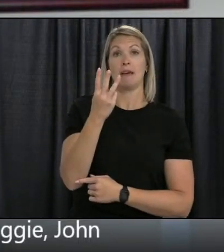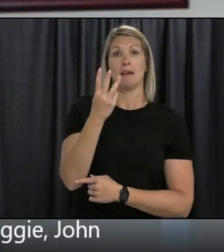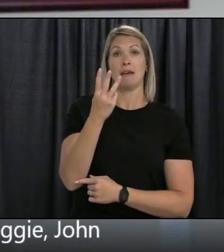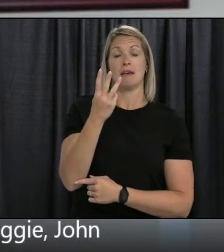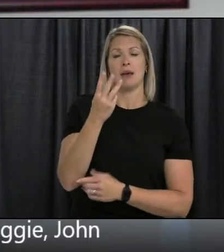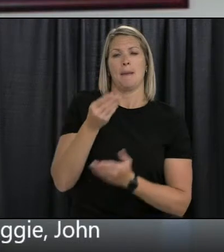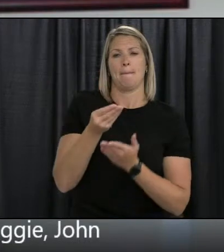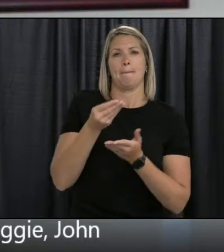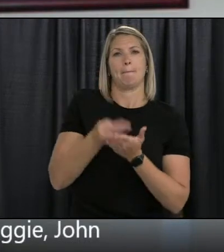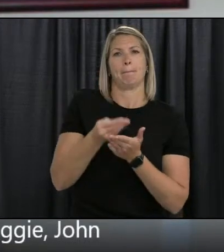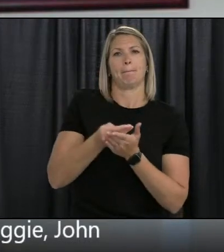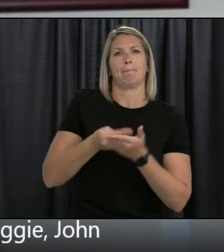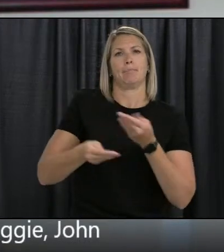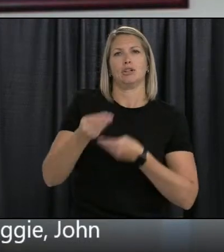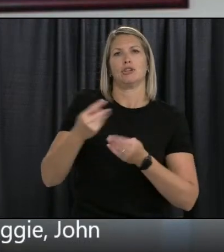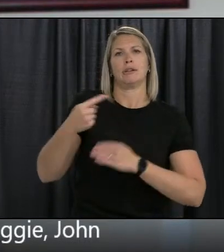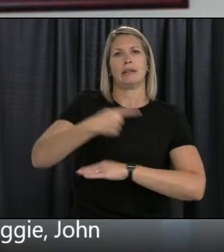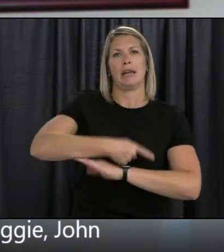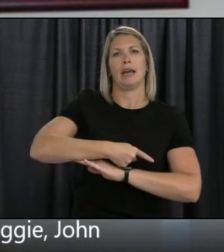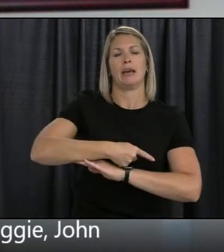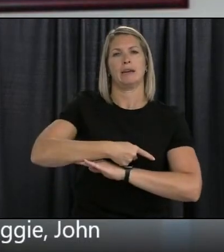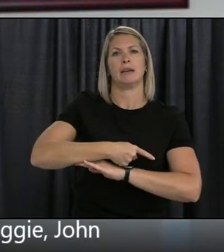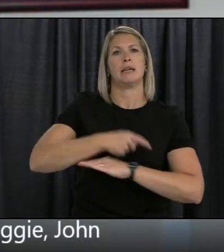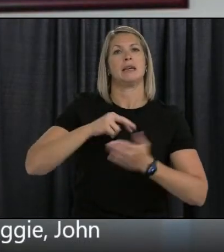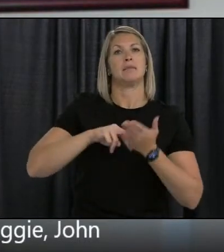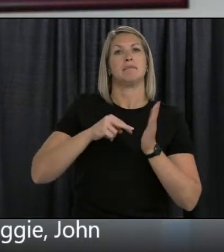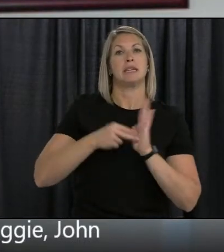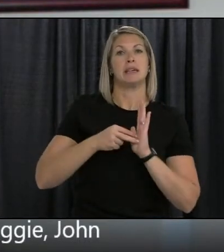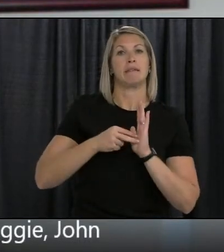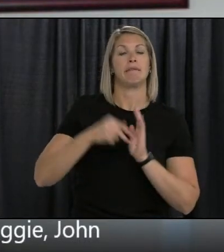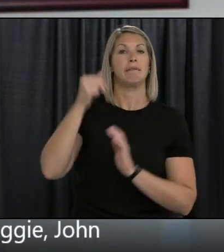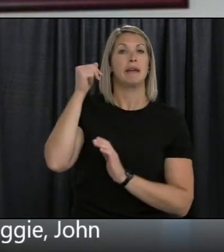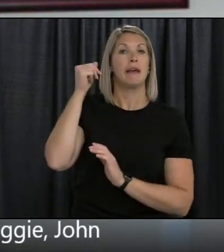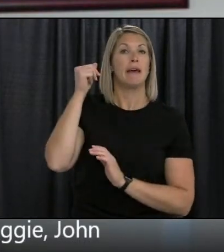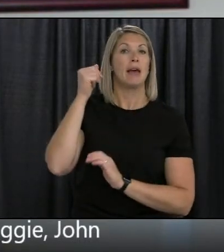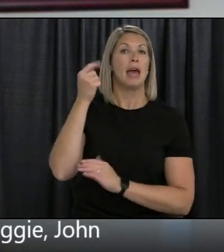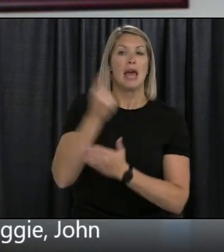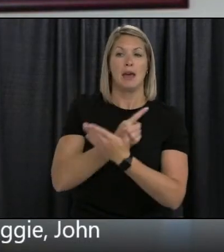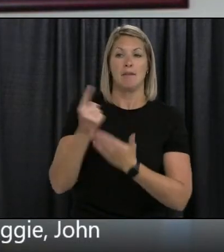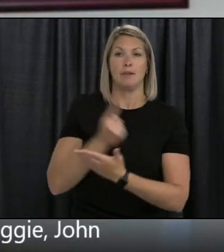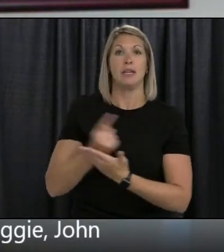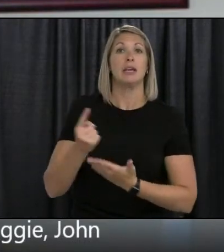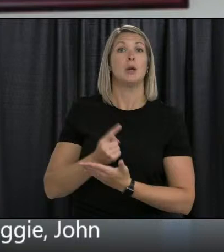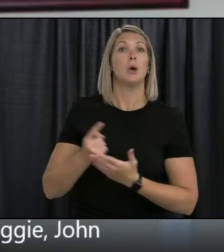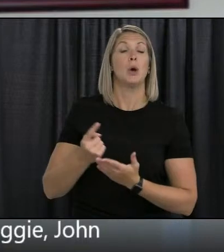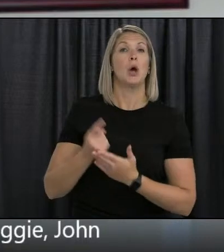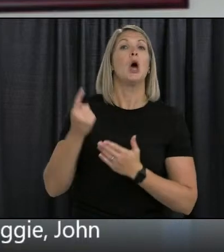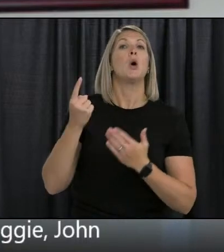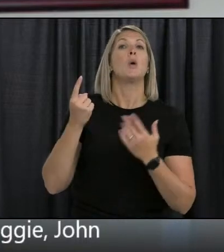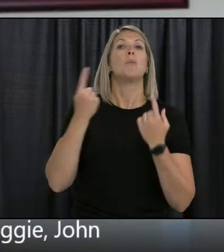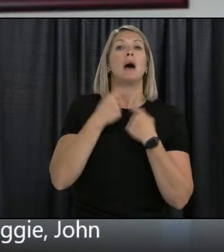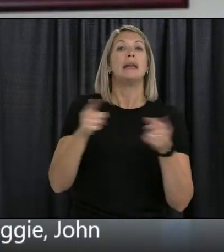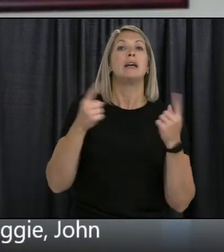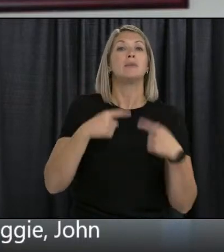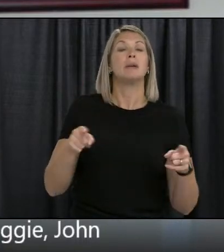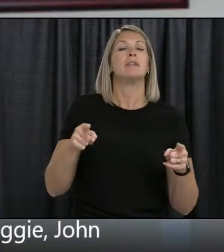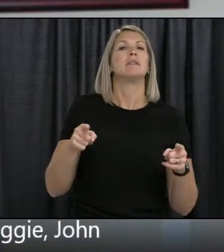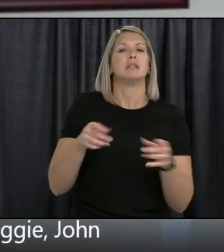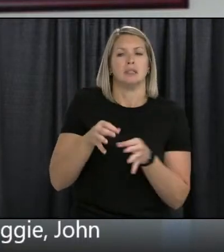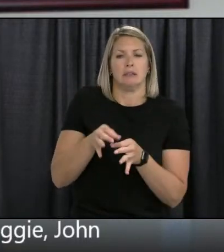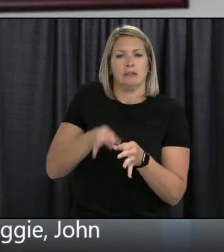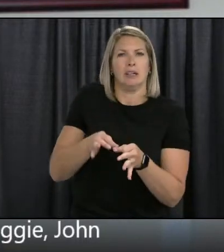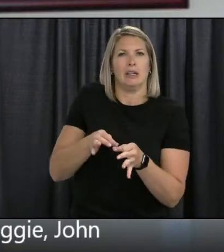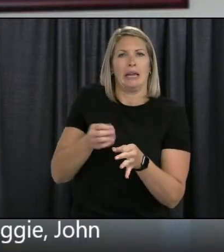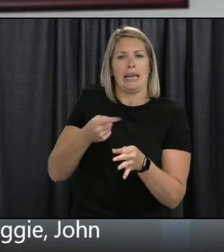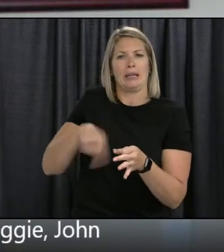and so we have elected to move the afternoon briefing to Tuesday. These weekly briefings will